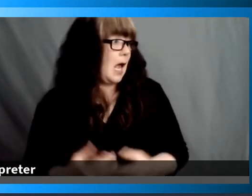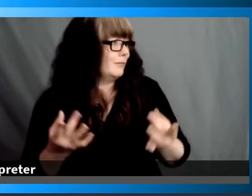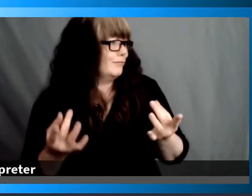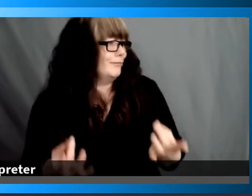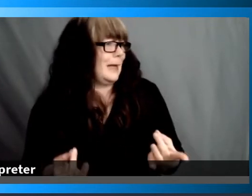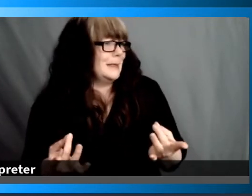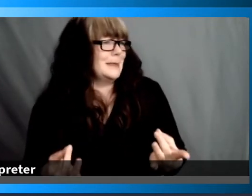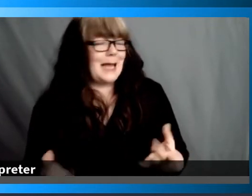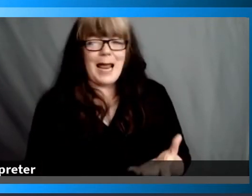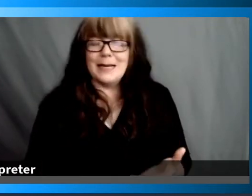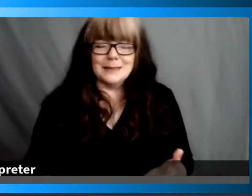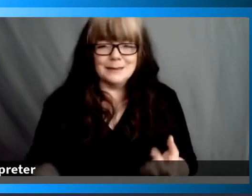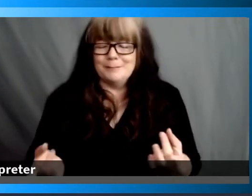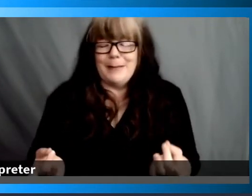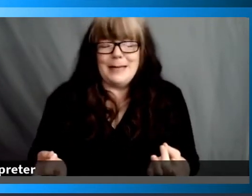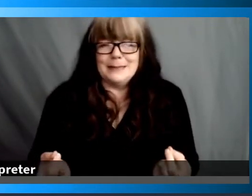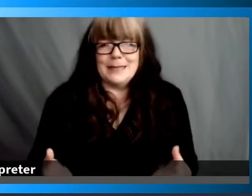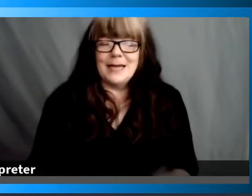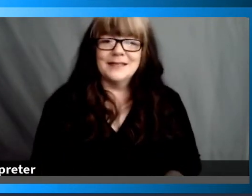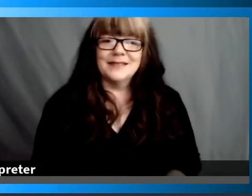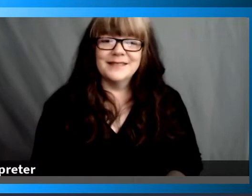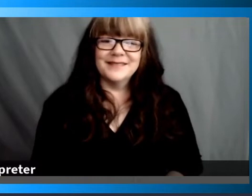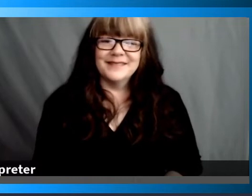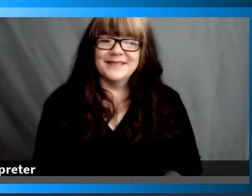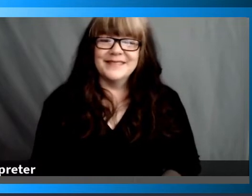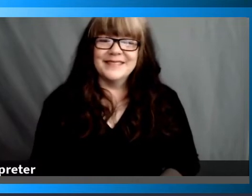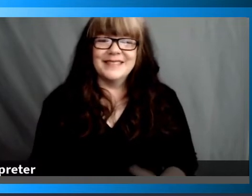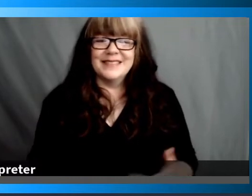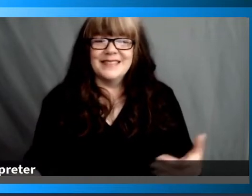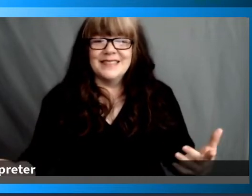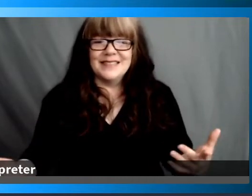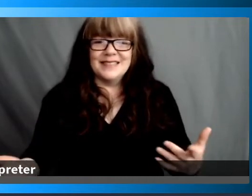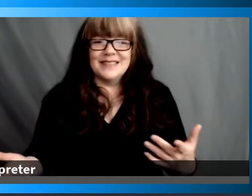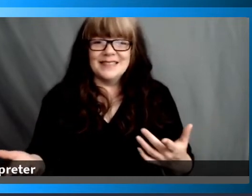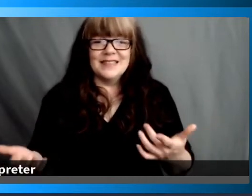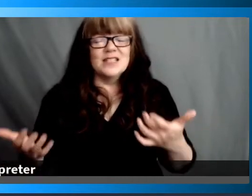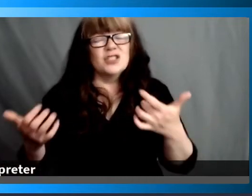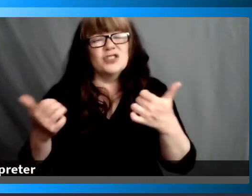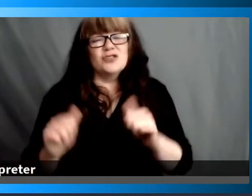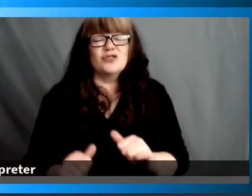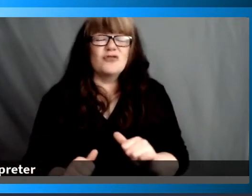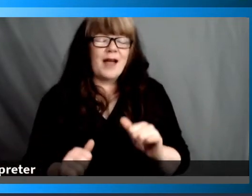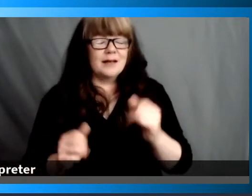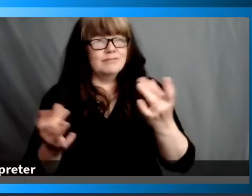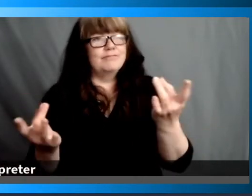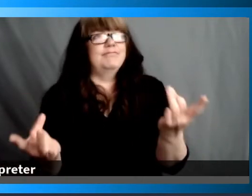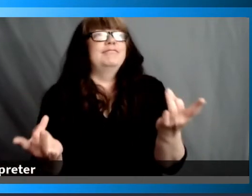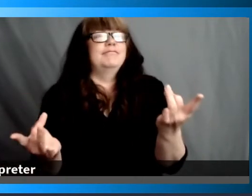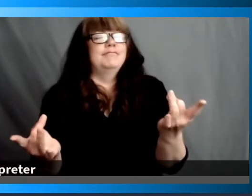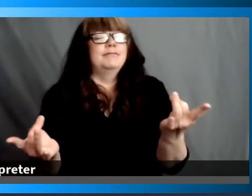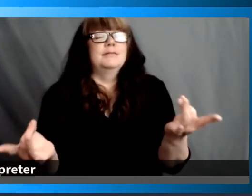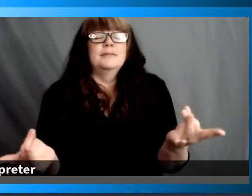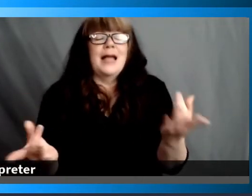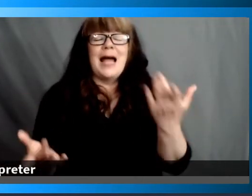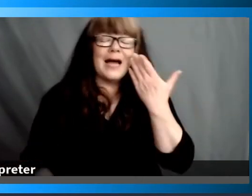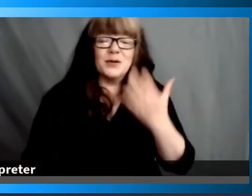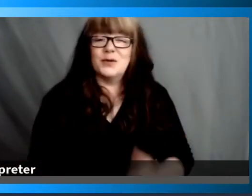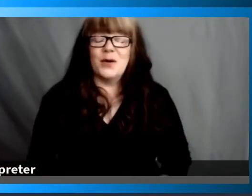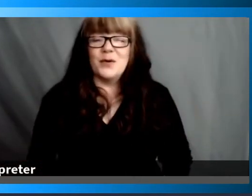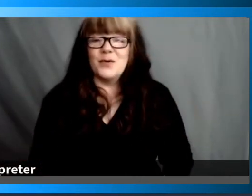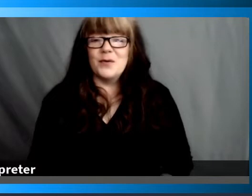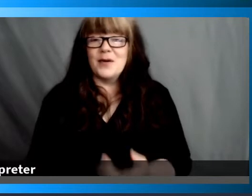questions. Meditate. She went into transcendental meditation and, you know, I don't know. To be